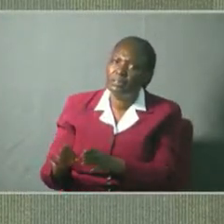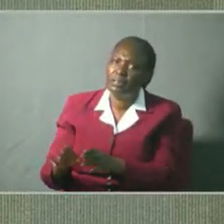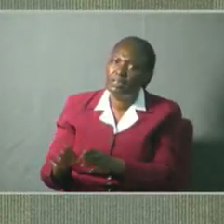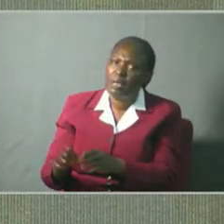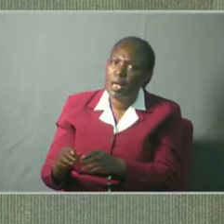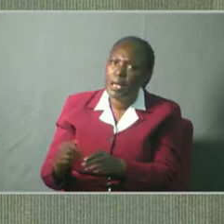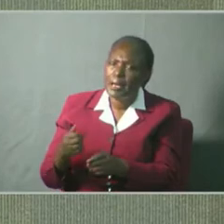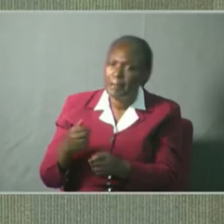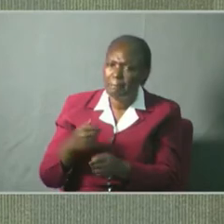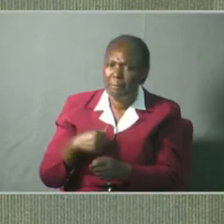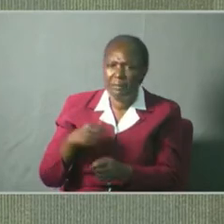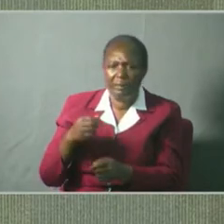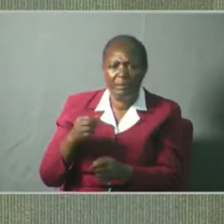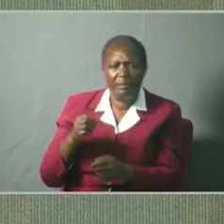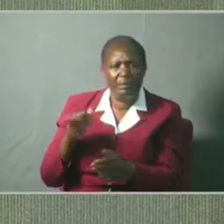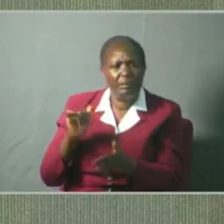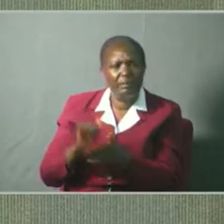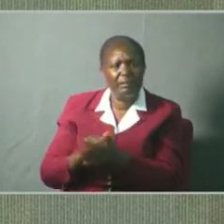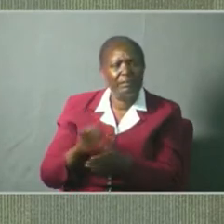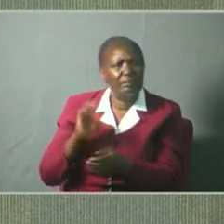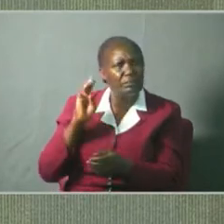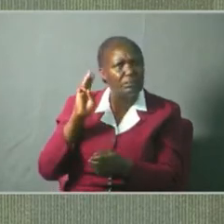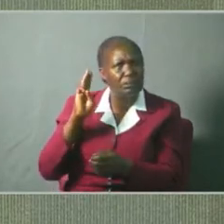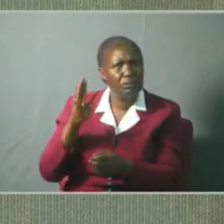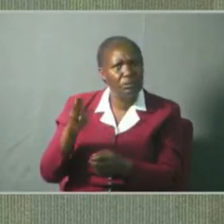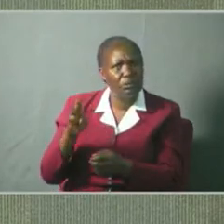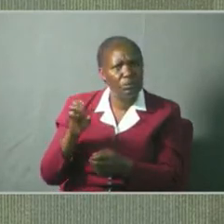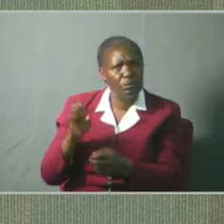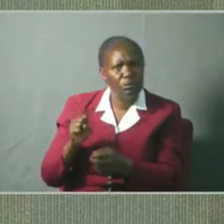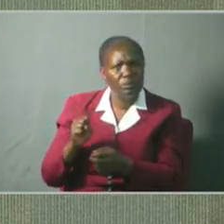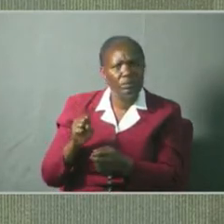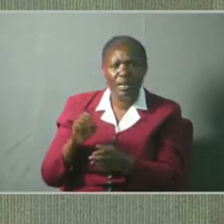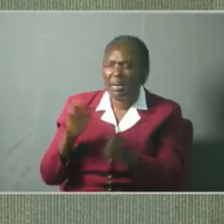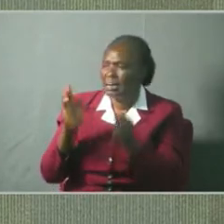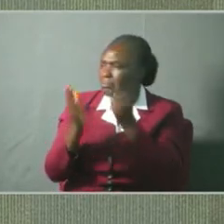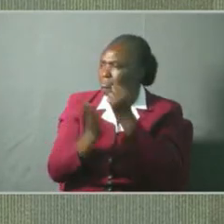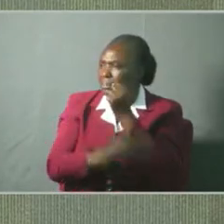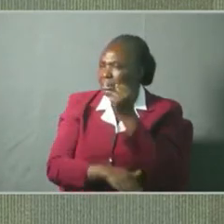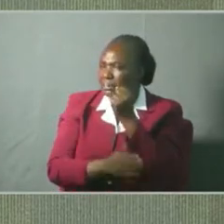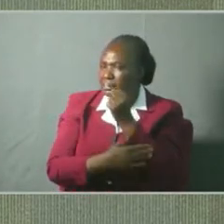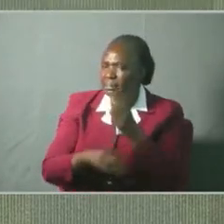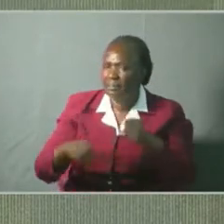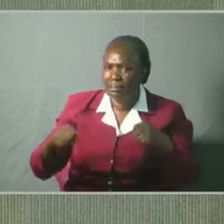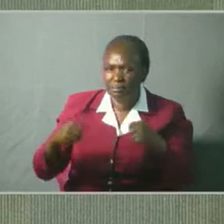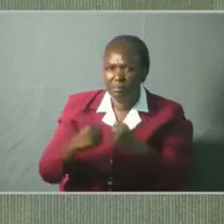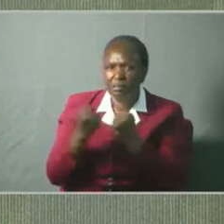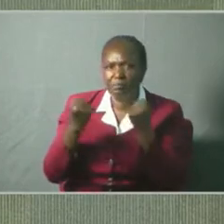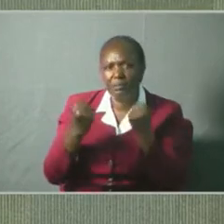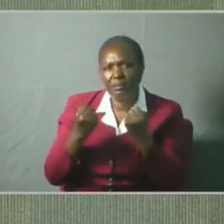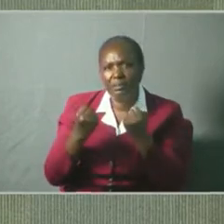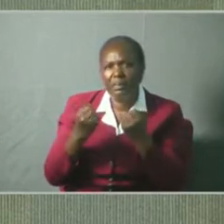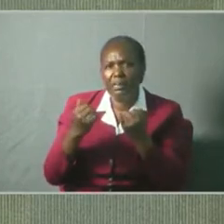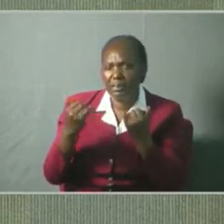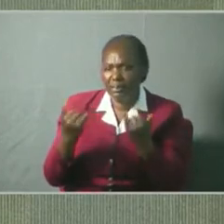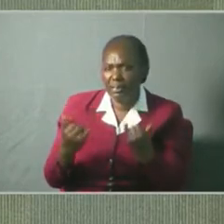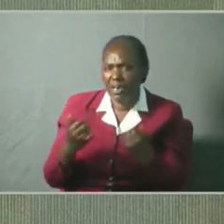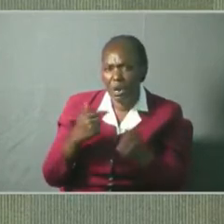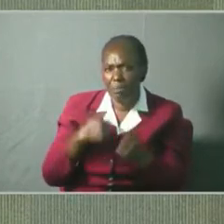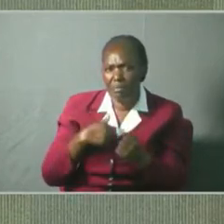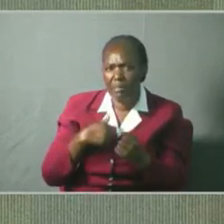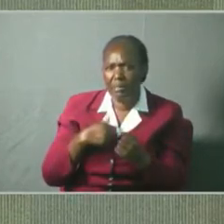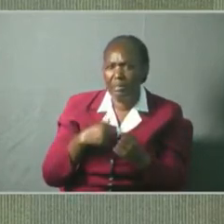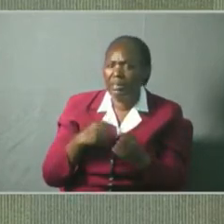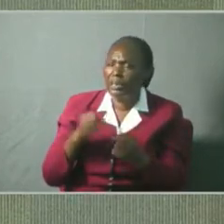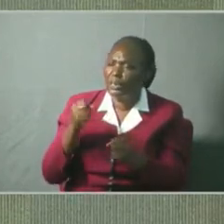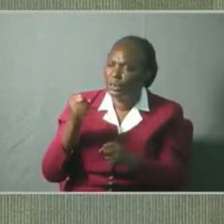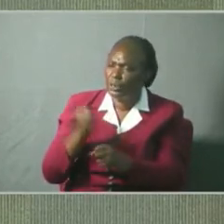I think for me that was like the most unfortunate thing to have happened, because now I had to do like everything, and I